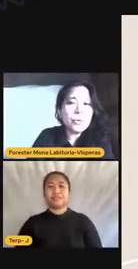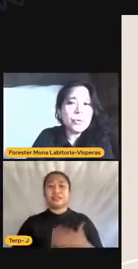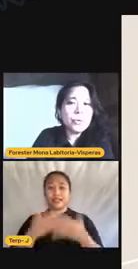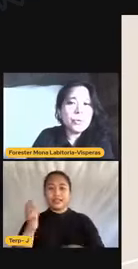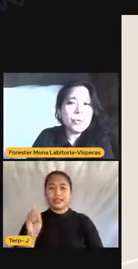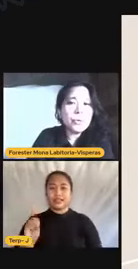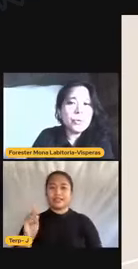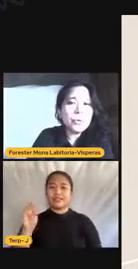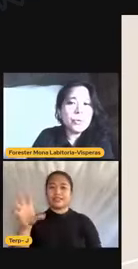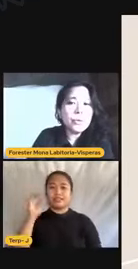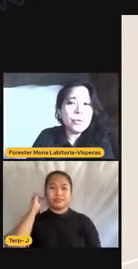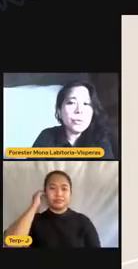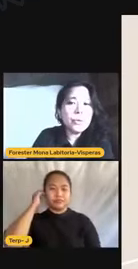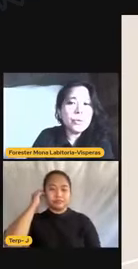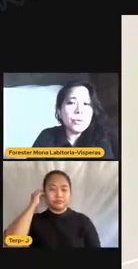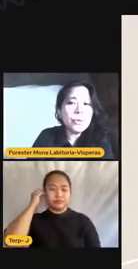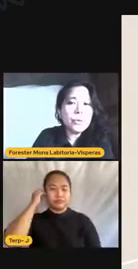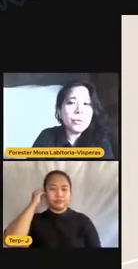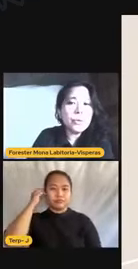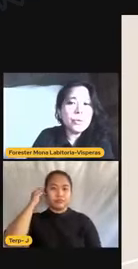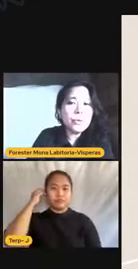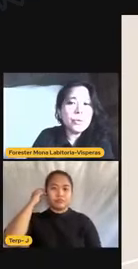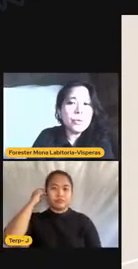Yeah. So,